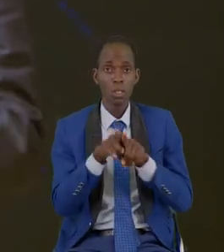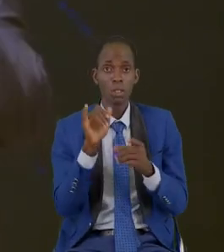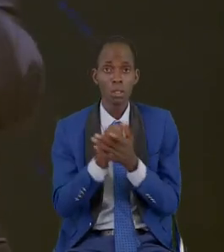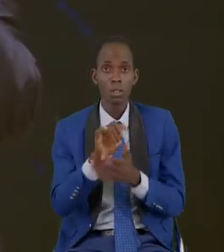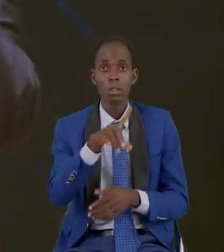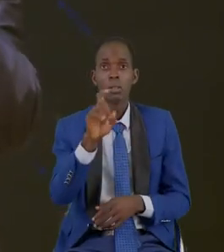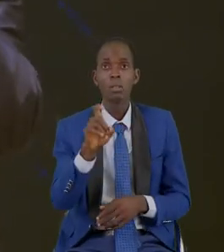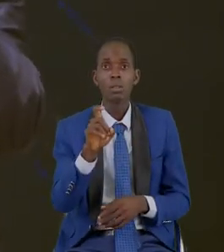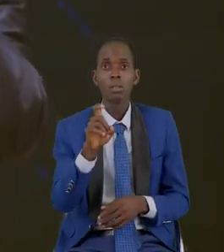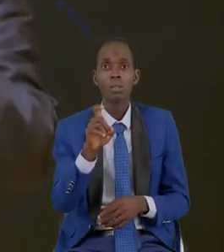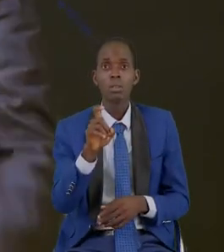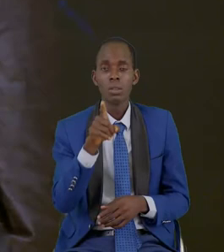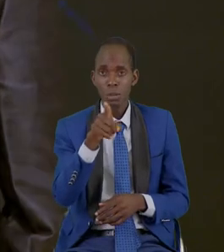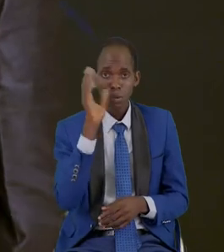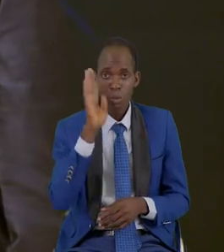Ah, you'll be like that.